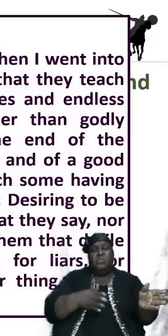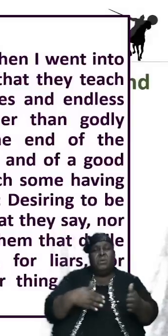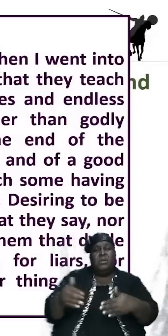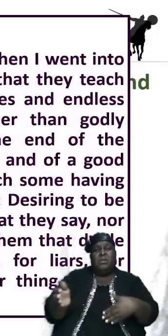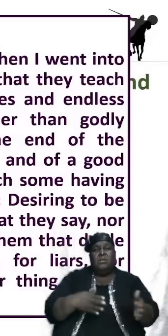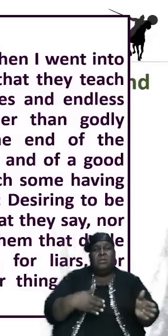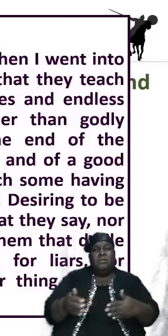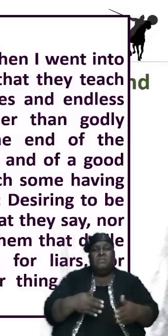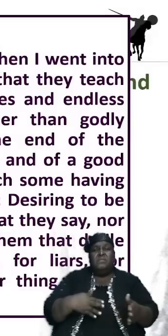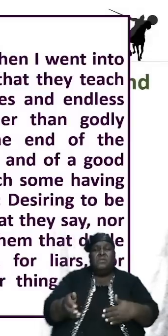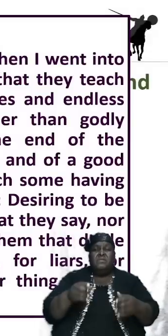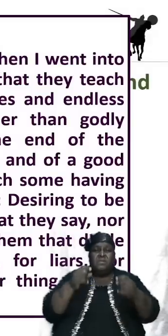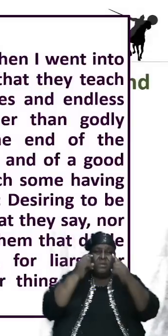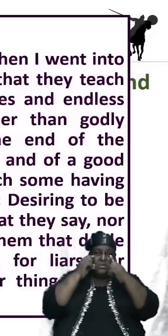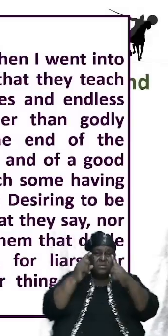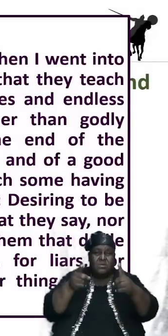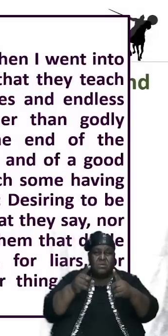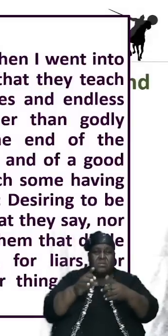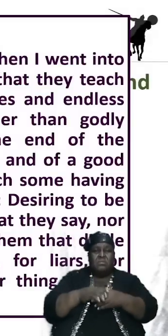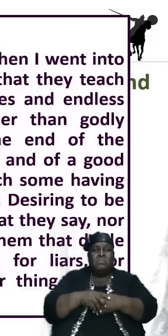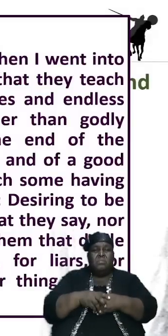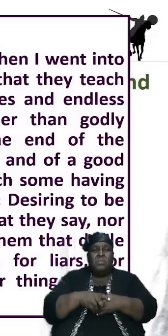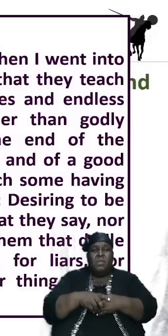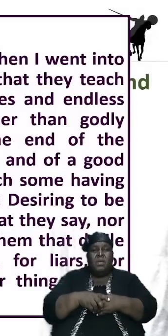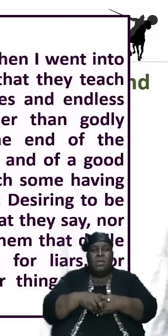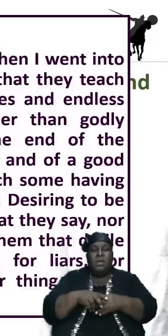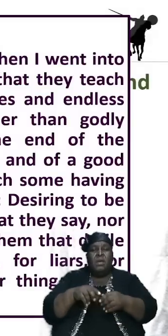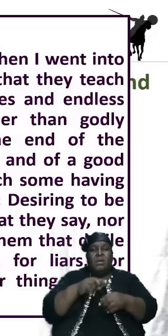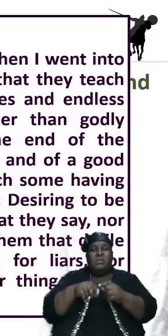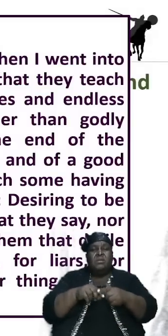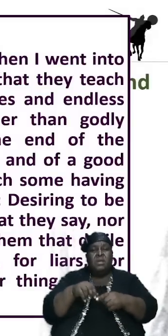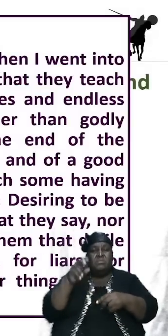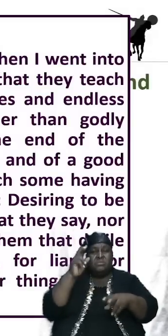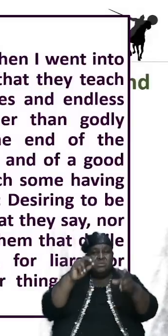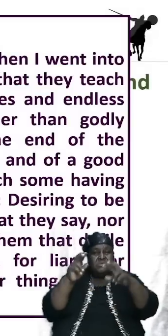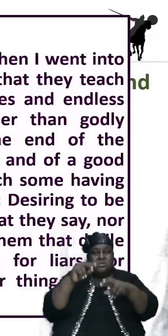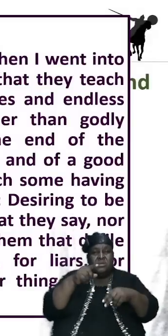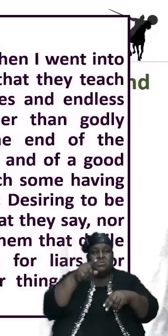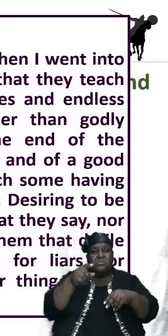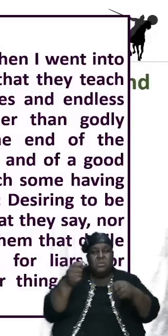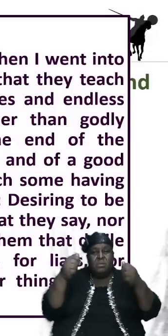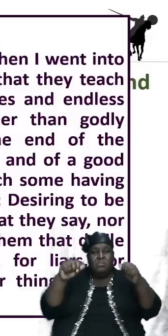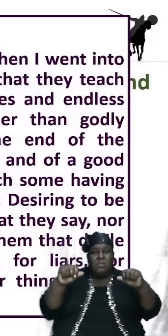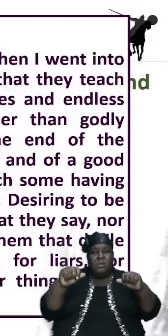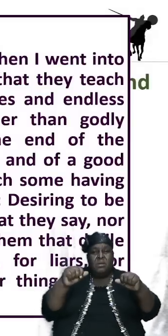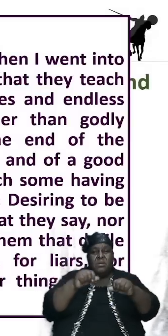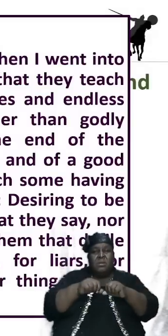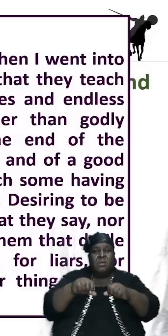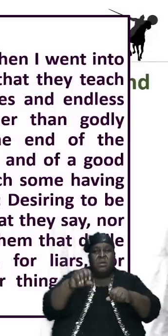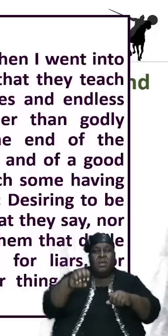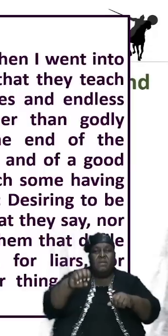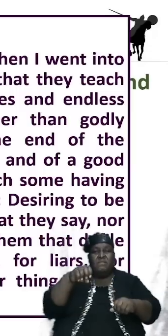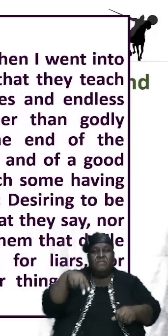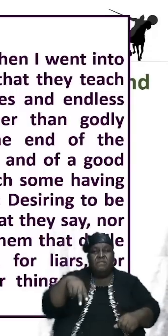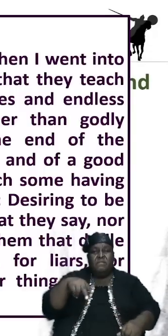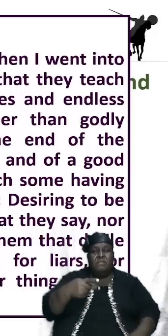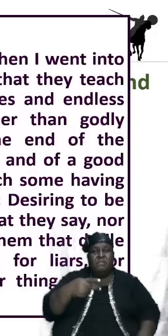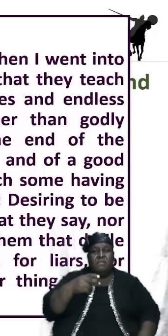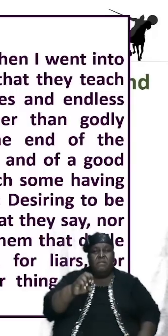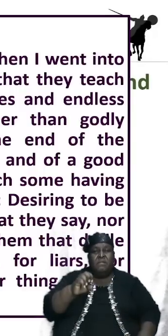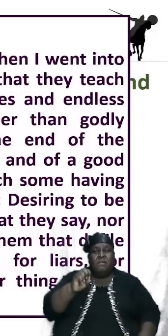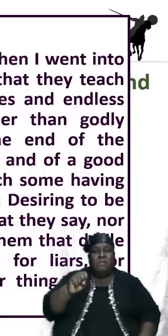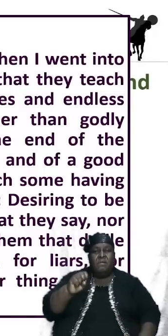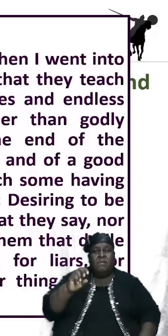1 verse 3 to 7 says, as I beseech thee to abide still at Ephesus, when I went